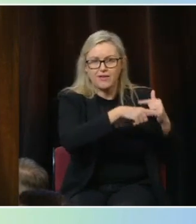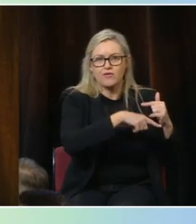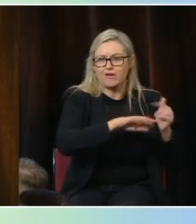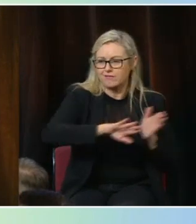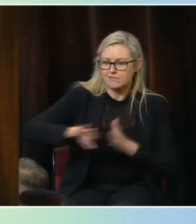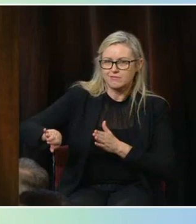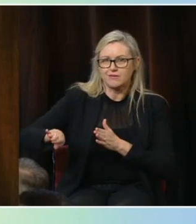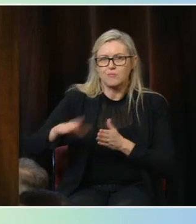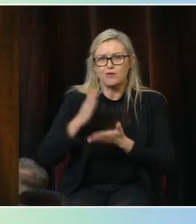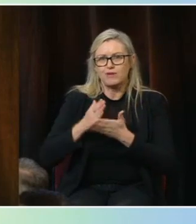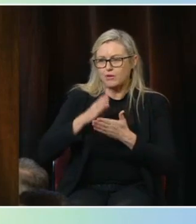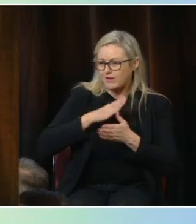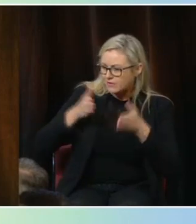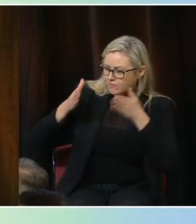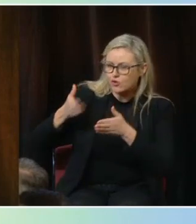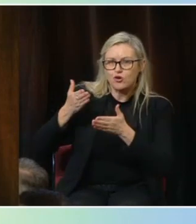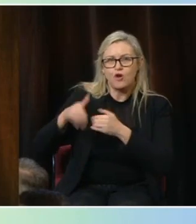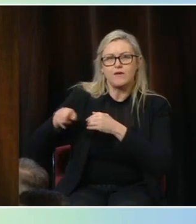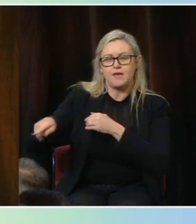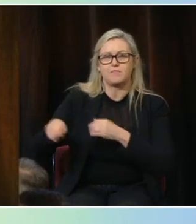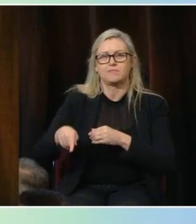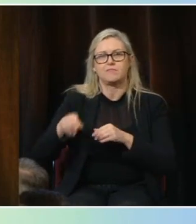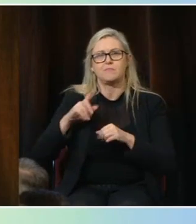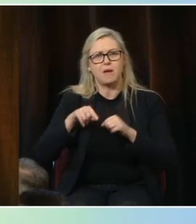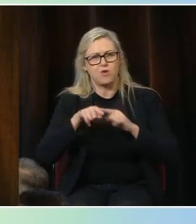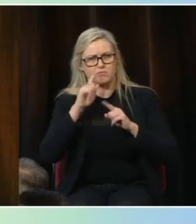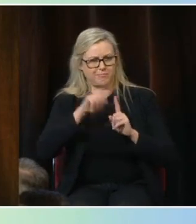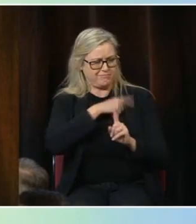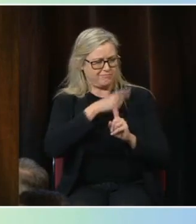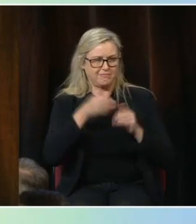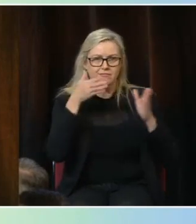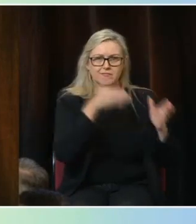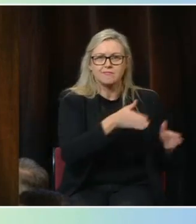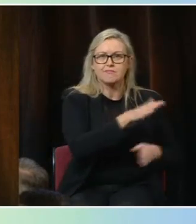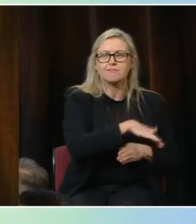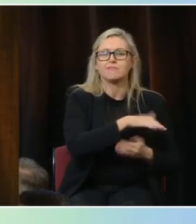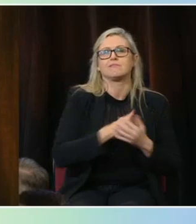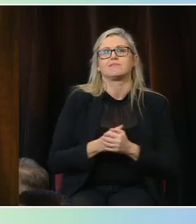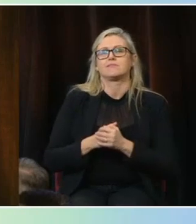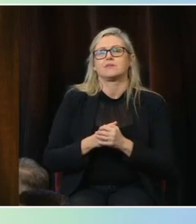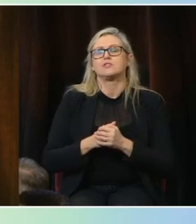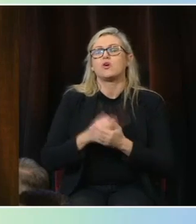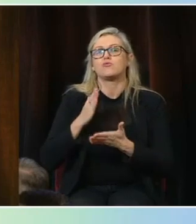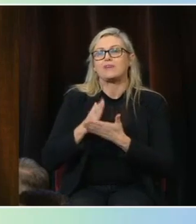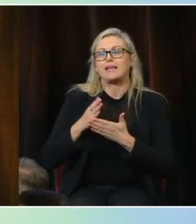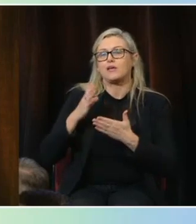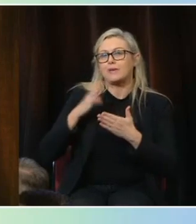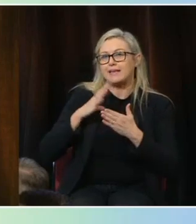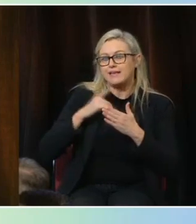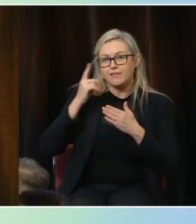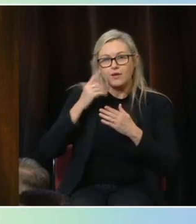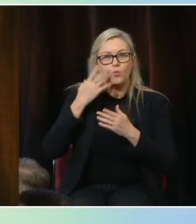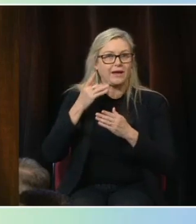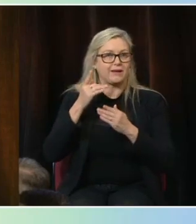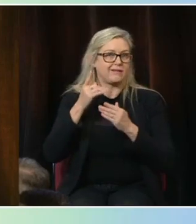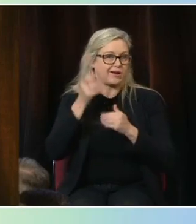heavily towards these sectors the rise of services jobs is not something to fight against or bemoan as a country it is the standard Evolution as countries get